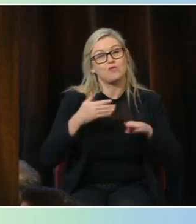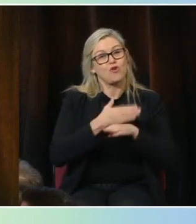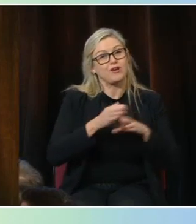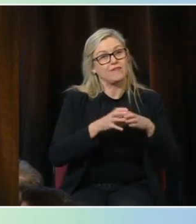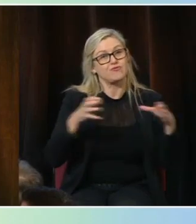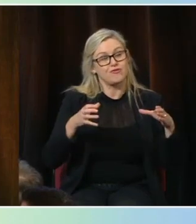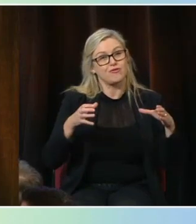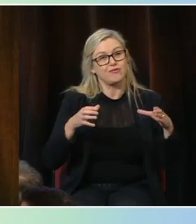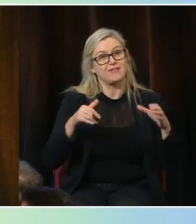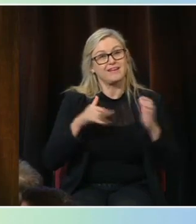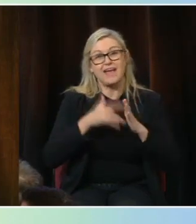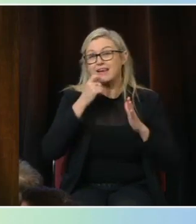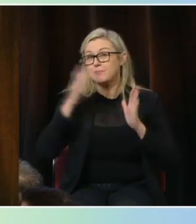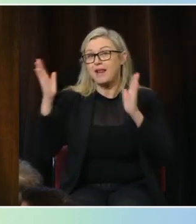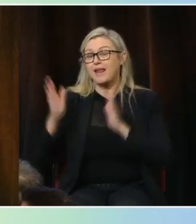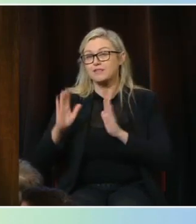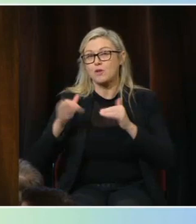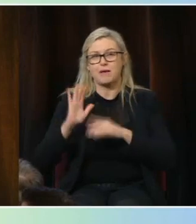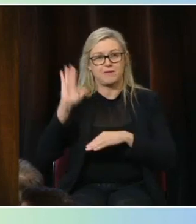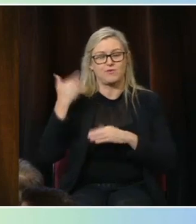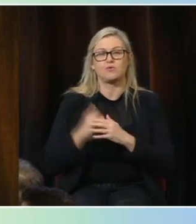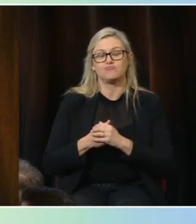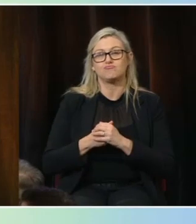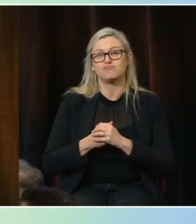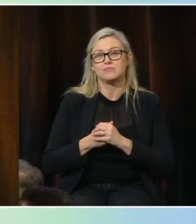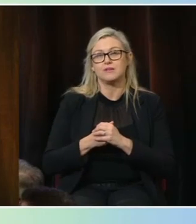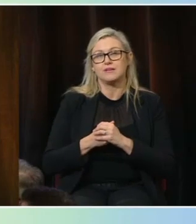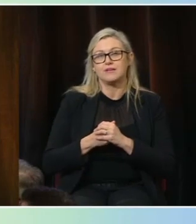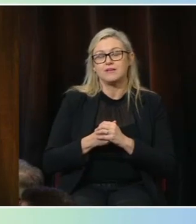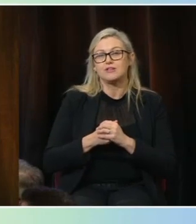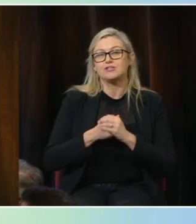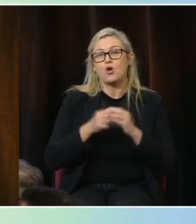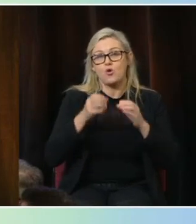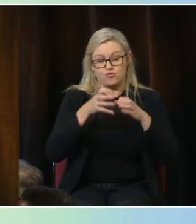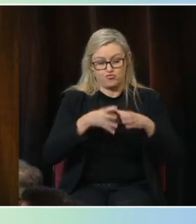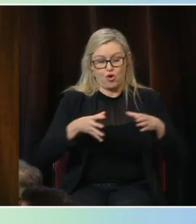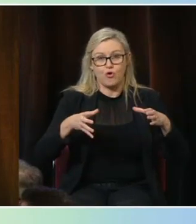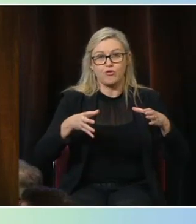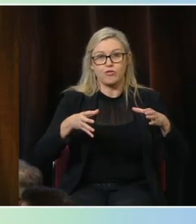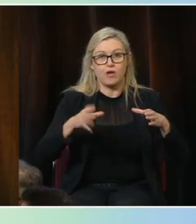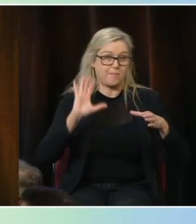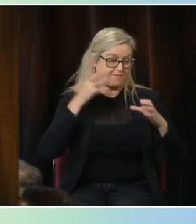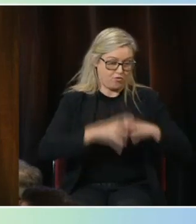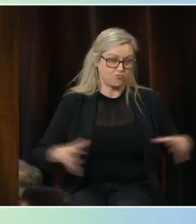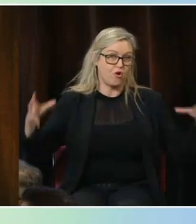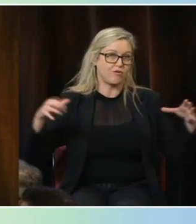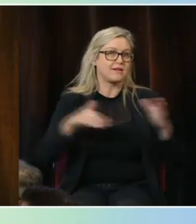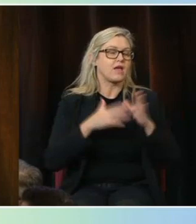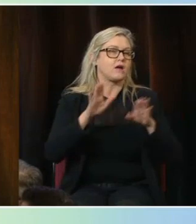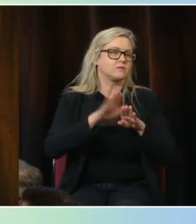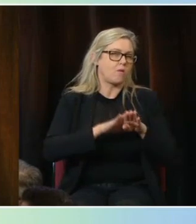to as the treasurer said no matter how you cut it the rate of productivity growth has slowed over the past decade